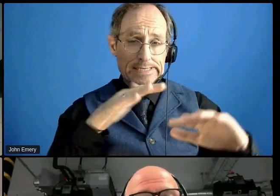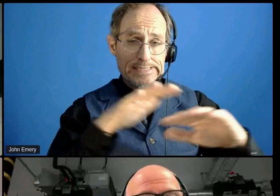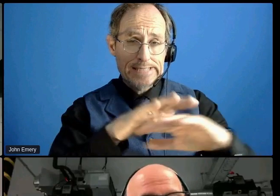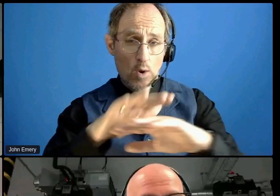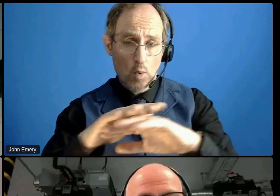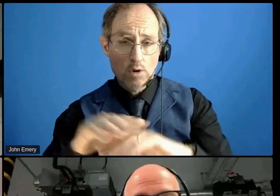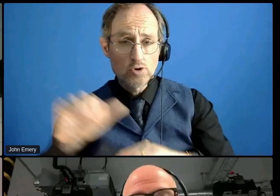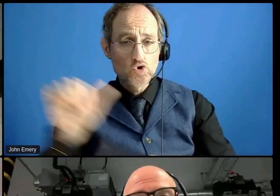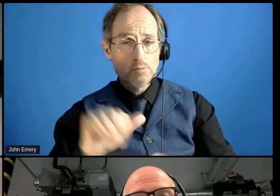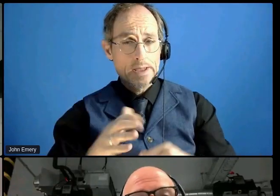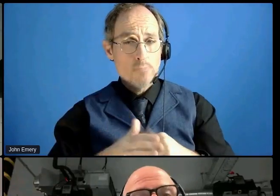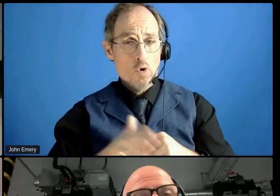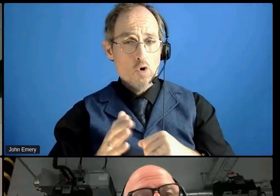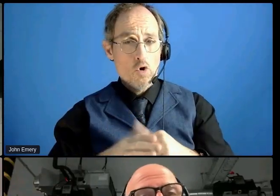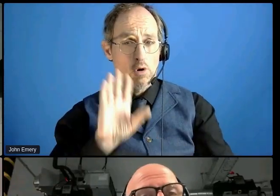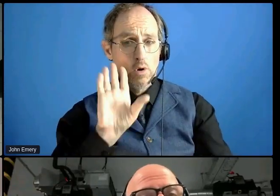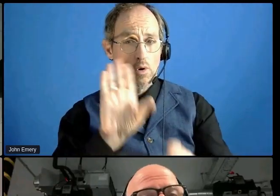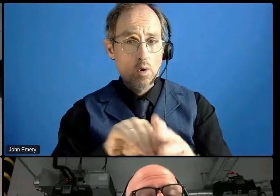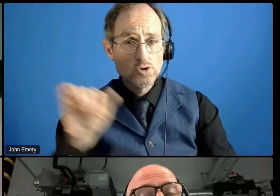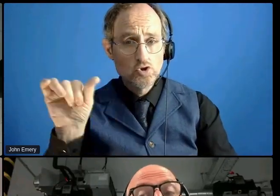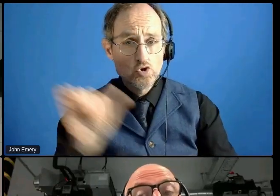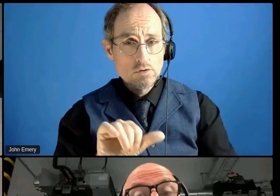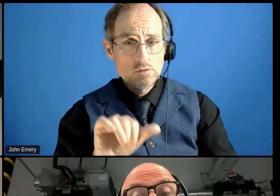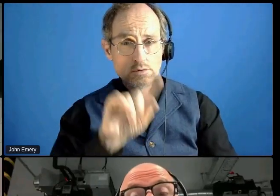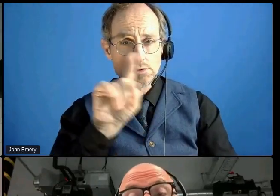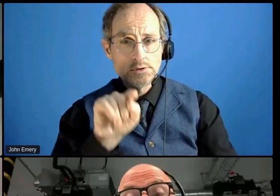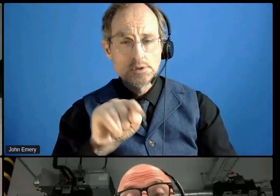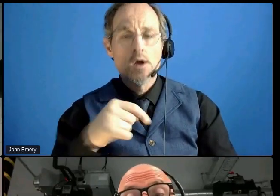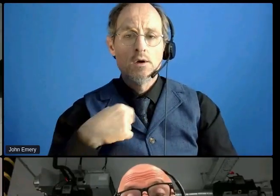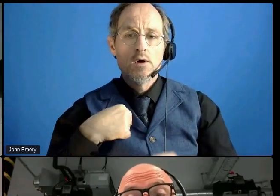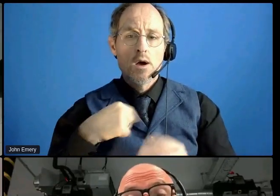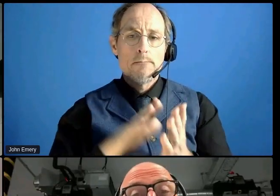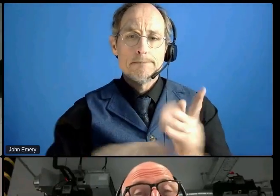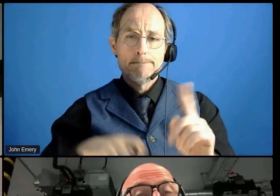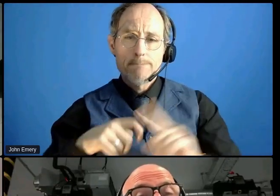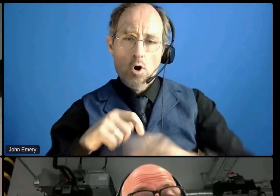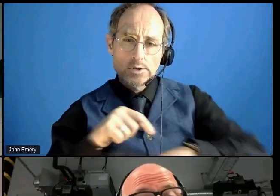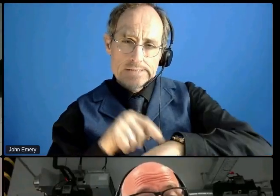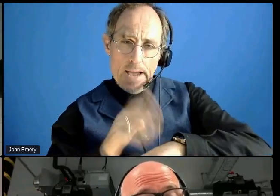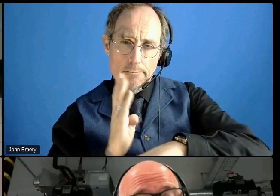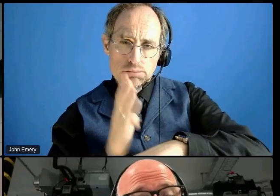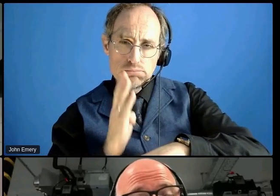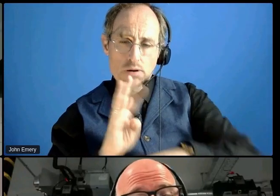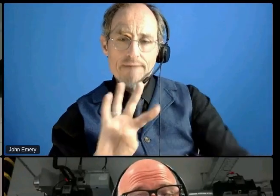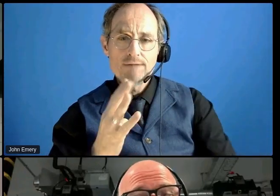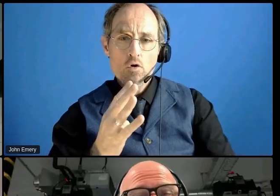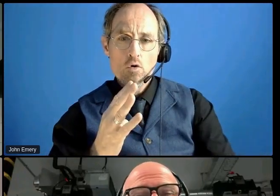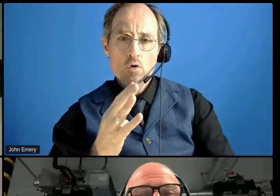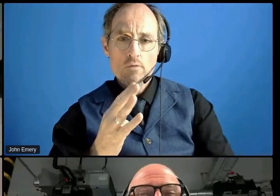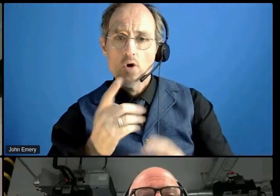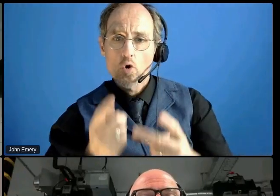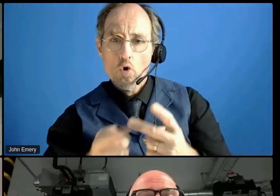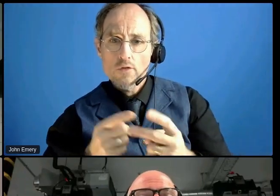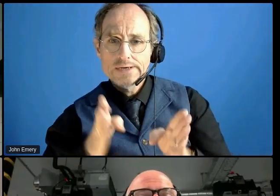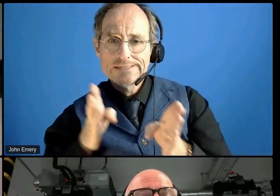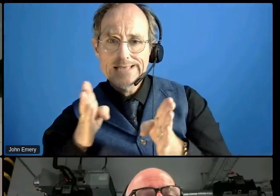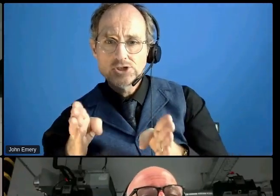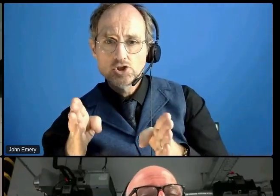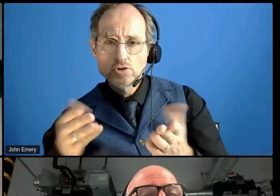particular, I suspect it's about ramps and it's about the actual physical accessibility of a particular building. Whereas, of